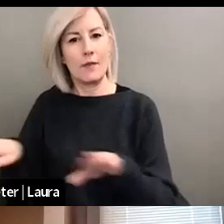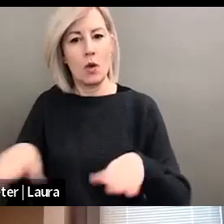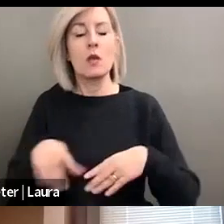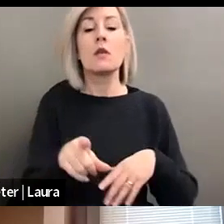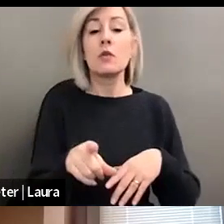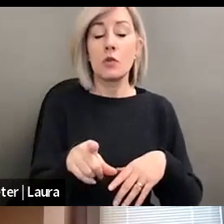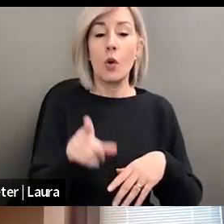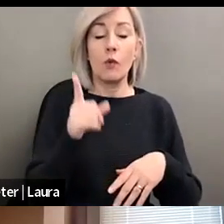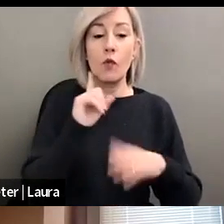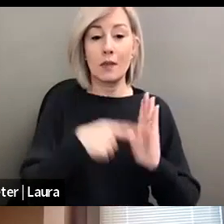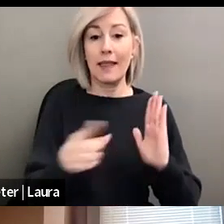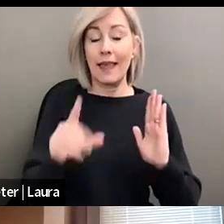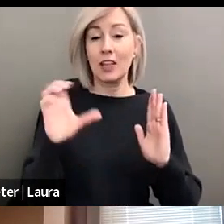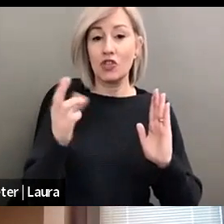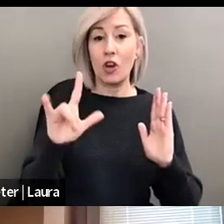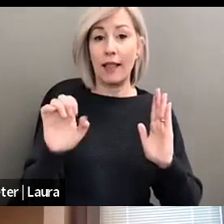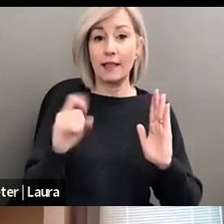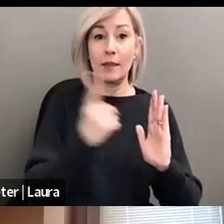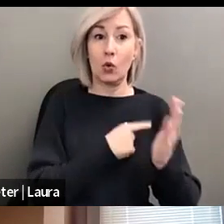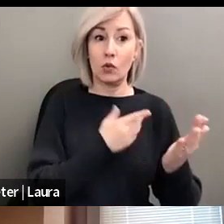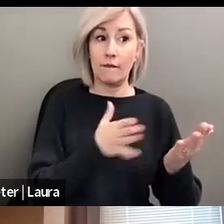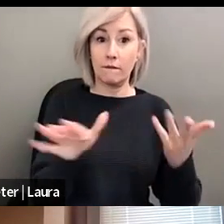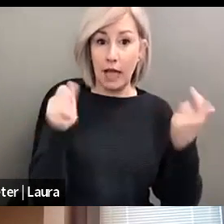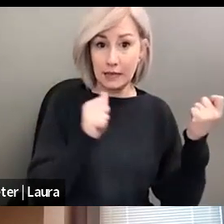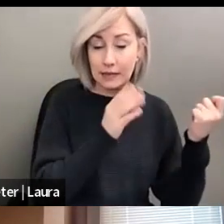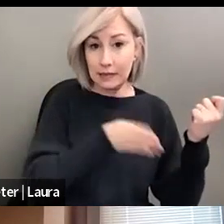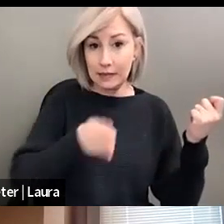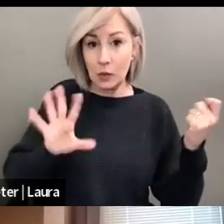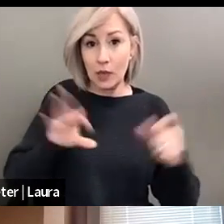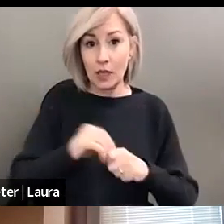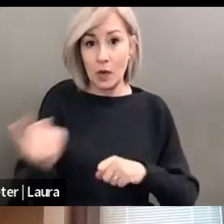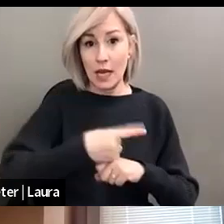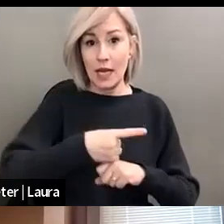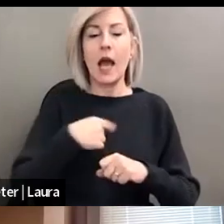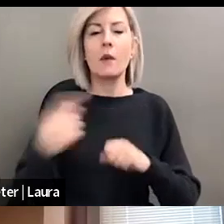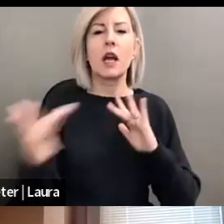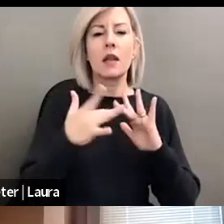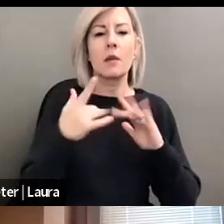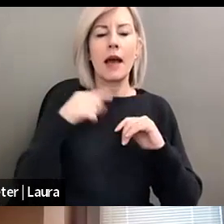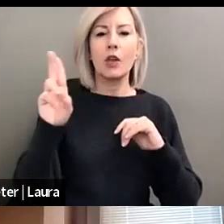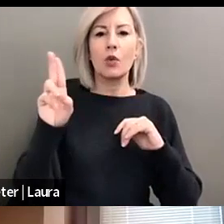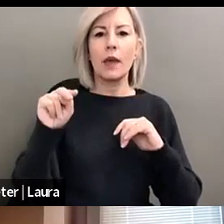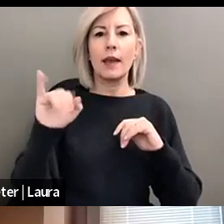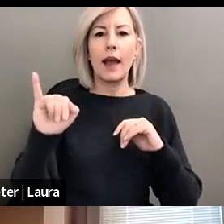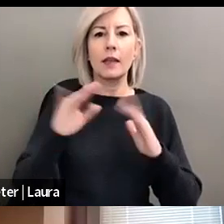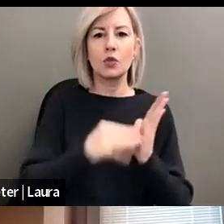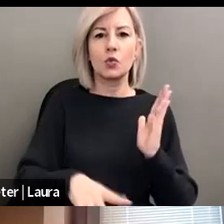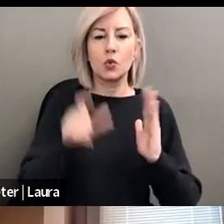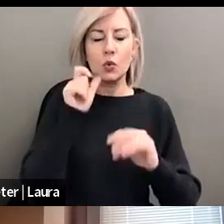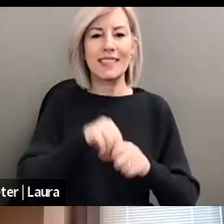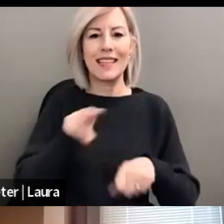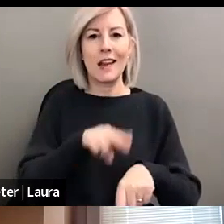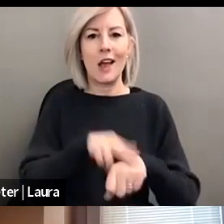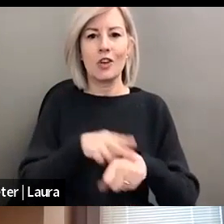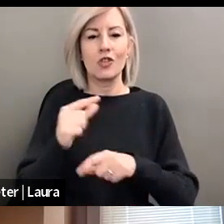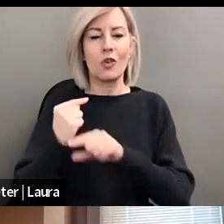in the instance like Charlie's talking about, that something goes very fast. I was contacted by a UNI student who was in the National Guard,